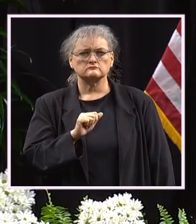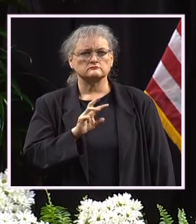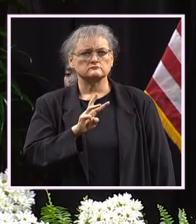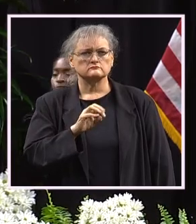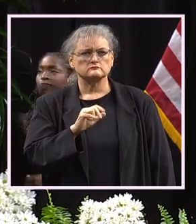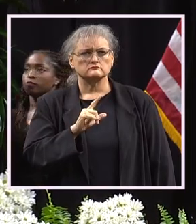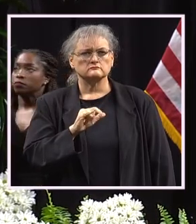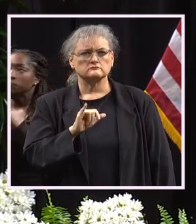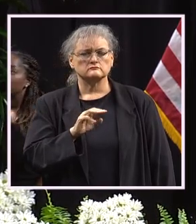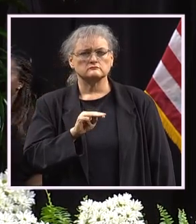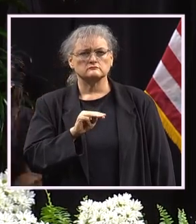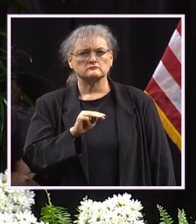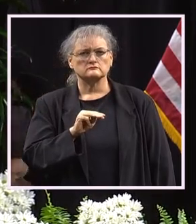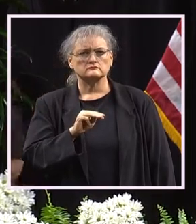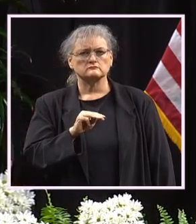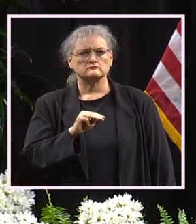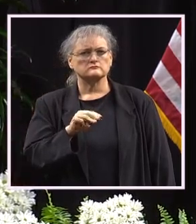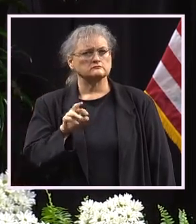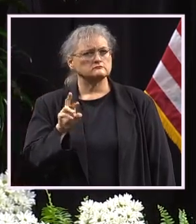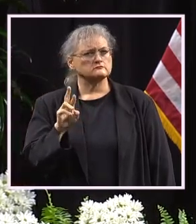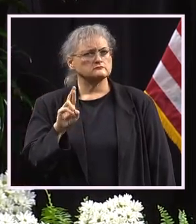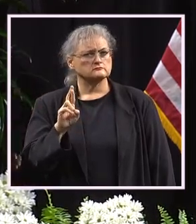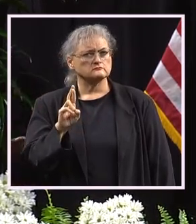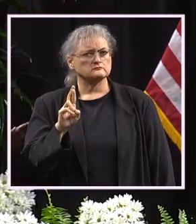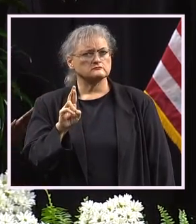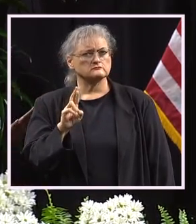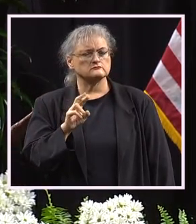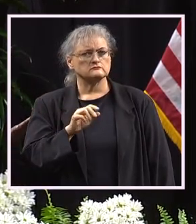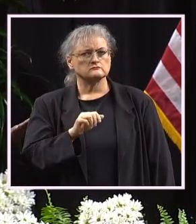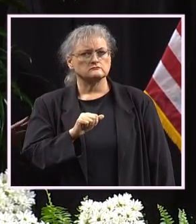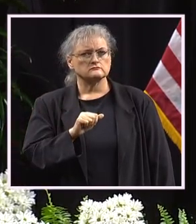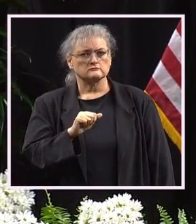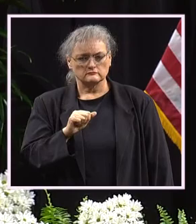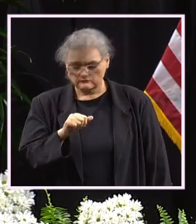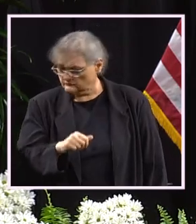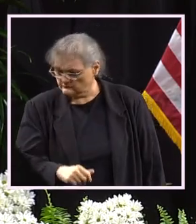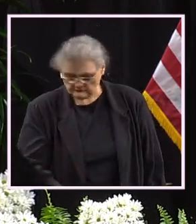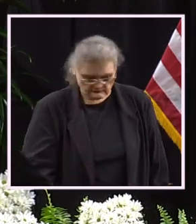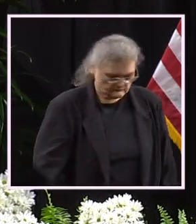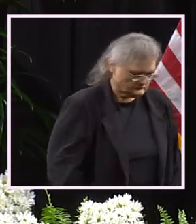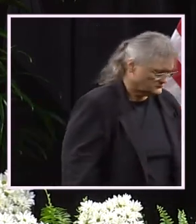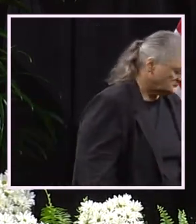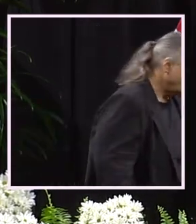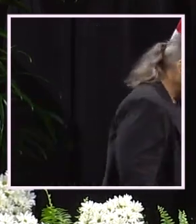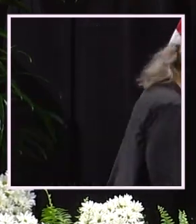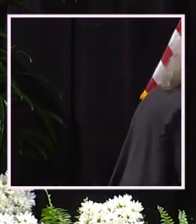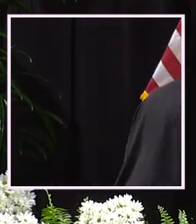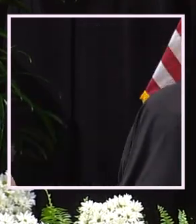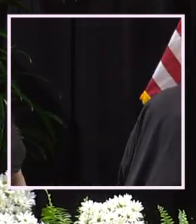William C. Resendez. Derek S. Timmons.